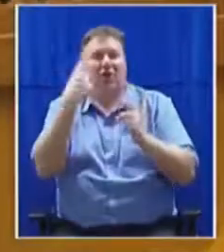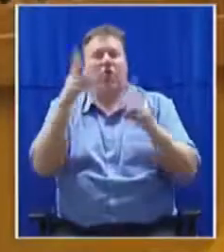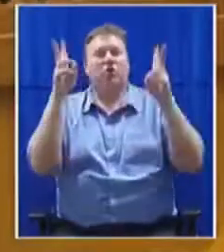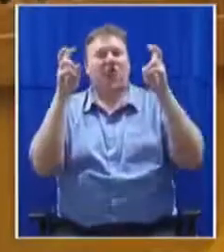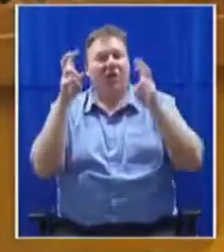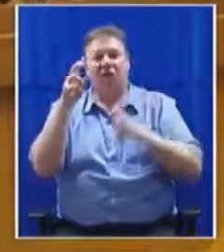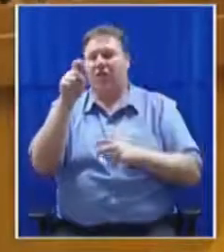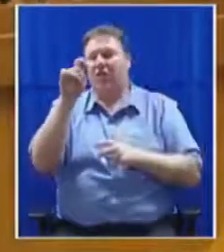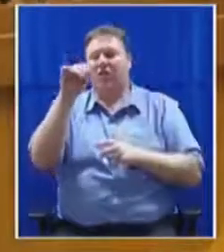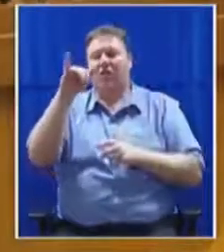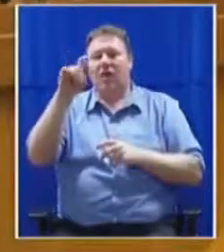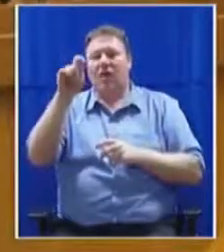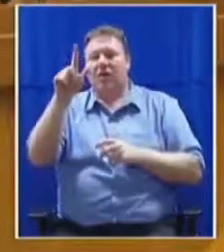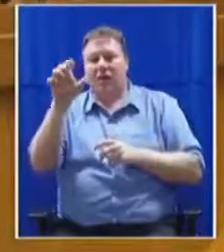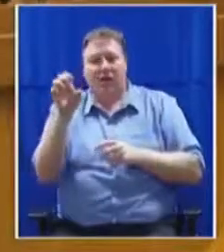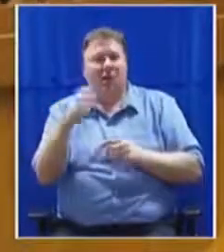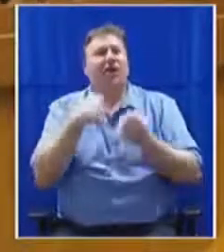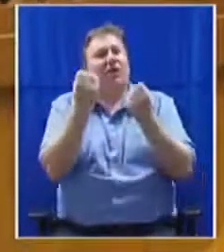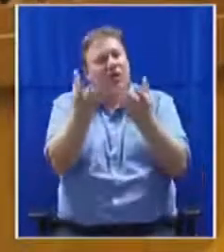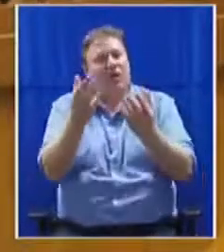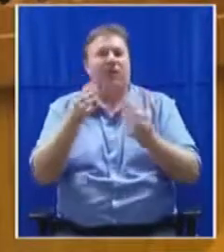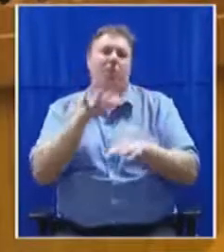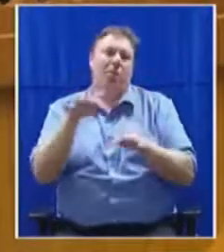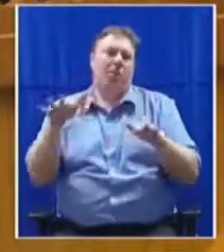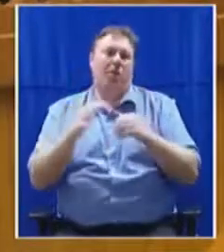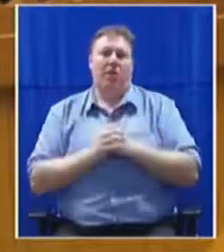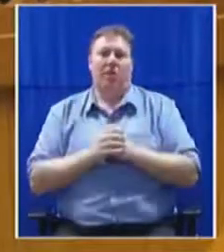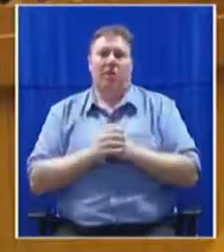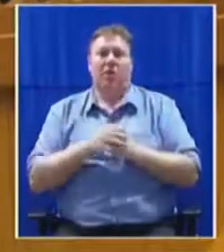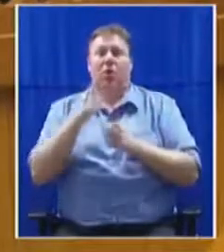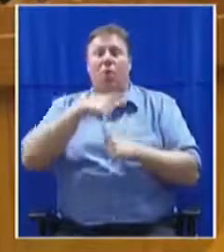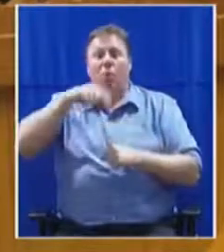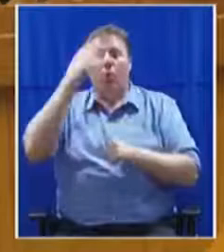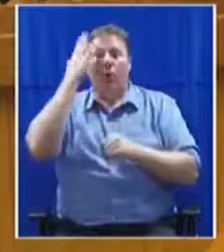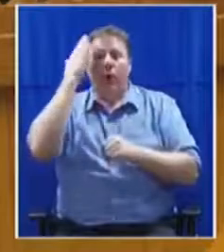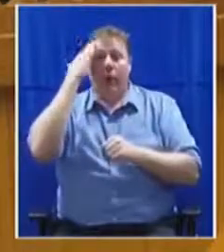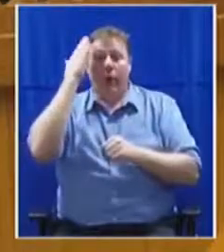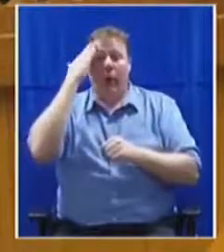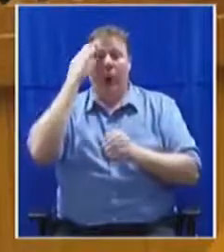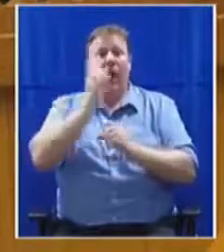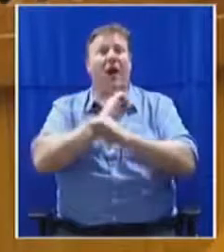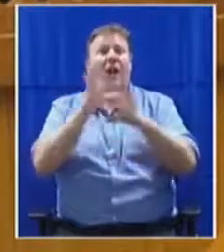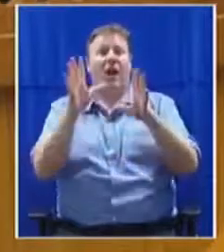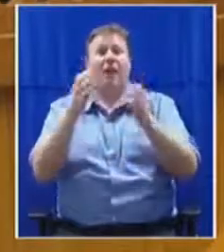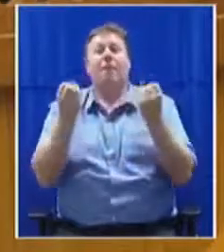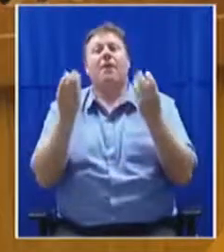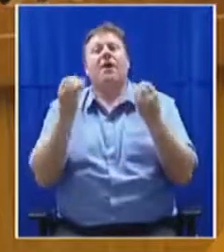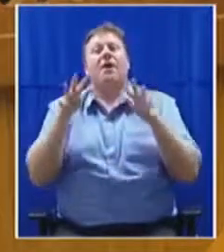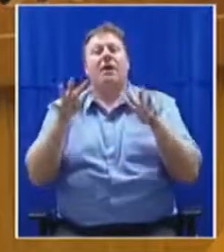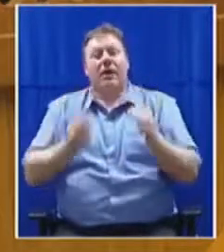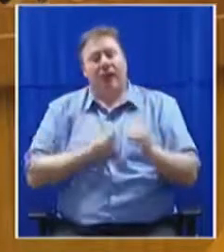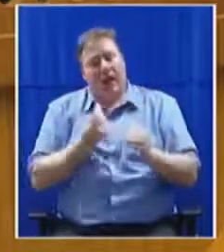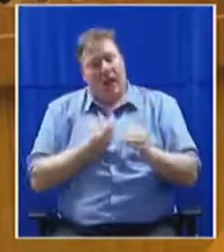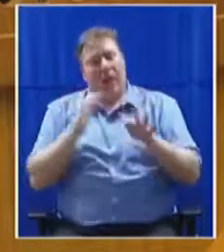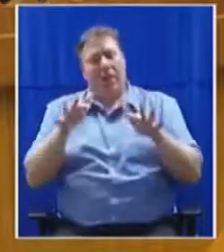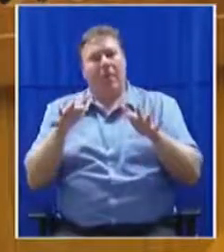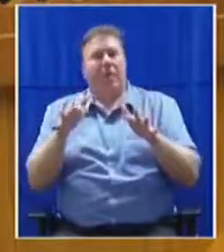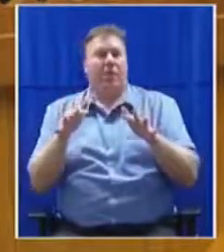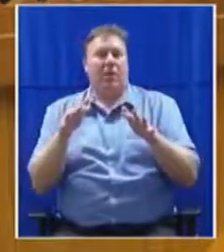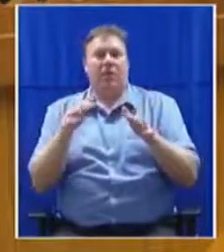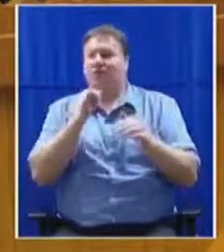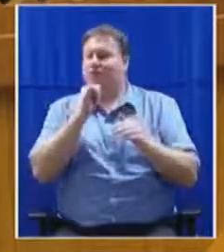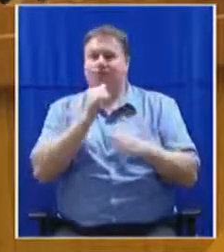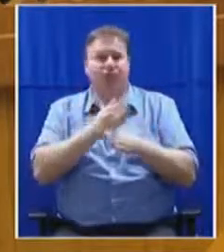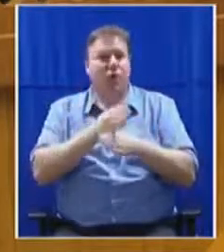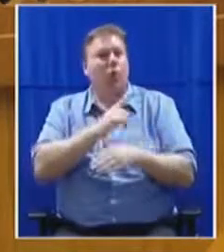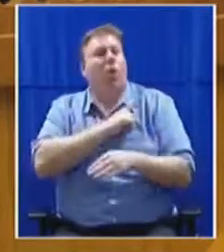Honorable members, we know very clearly that many young people are unemployed, but it's not just because they are unemployed, they are unemployable, because